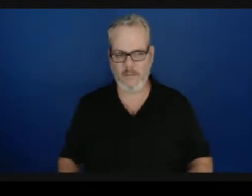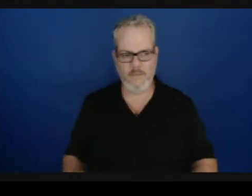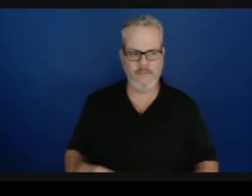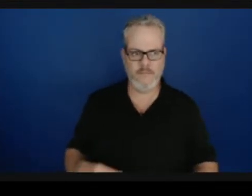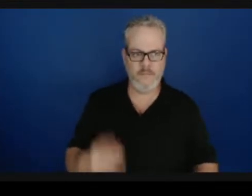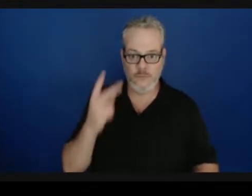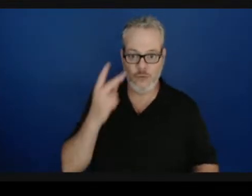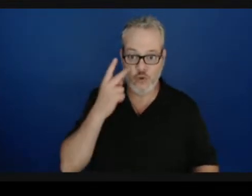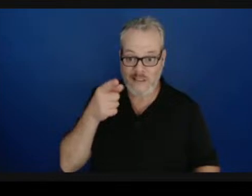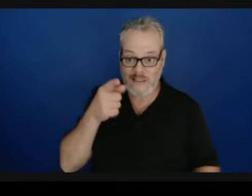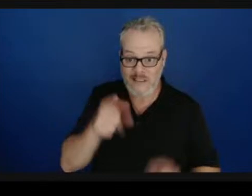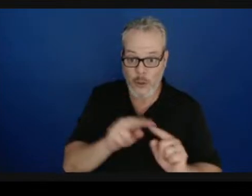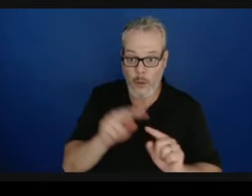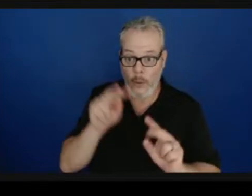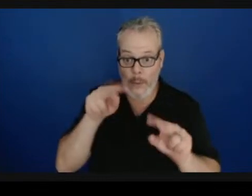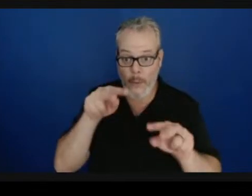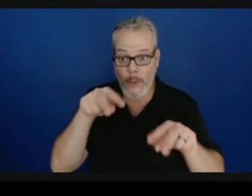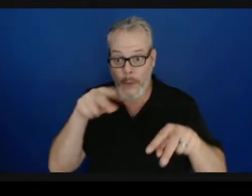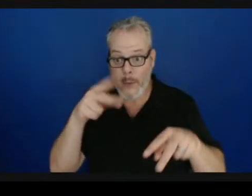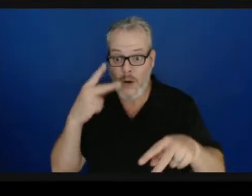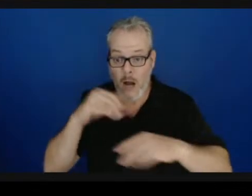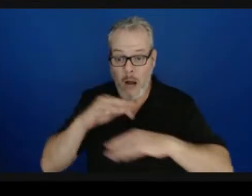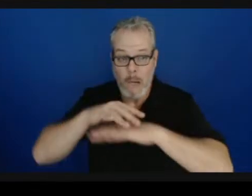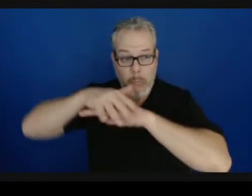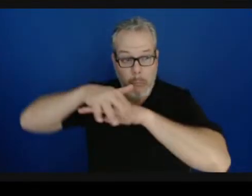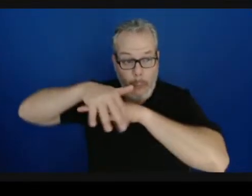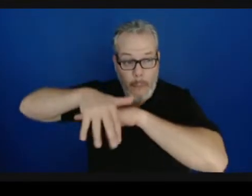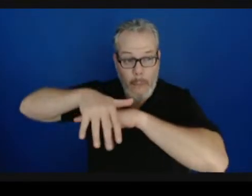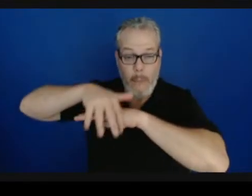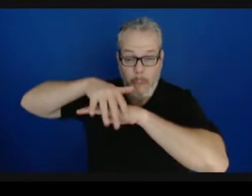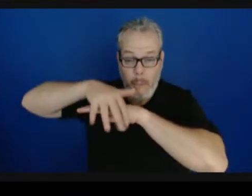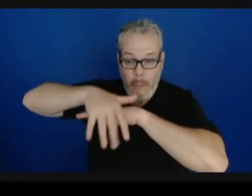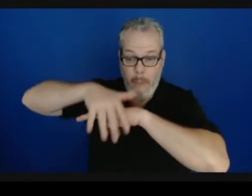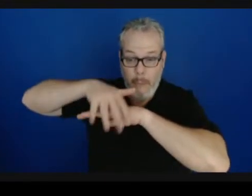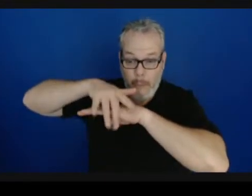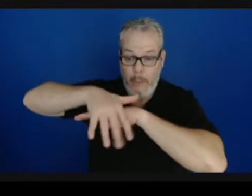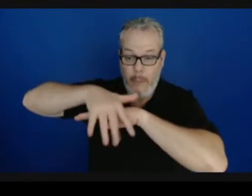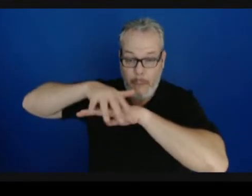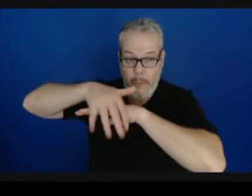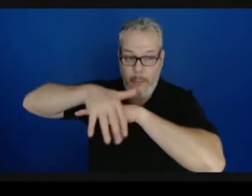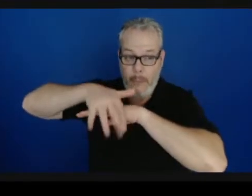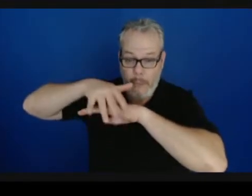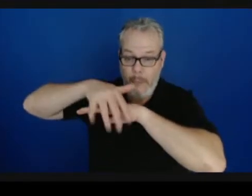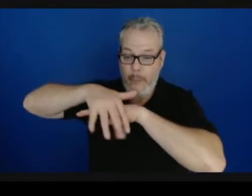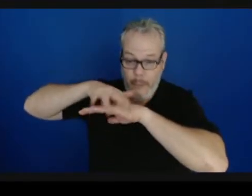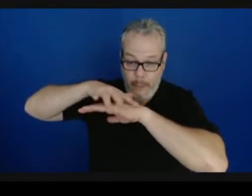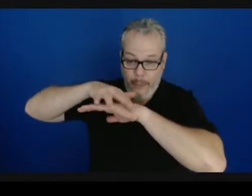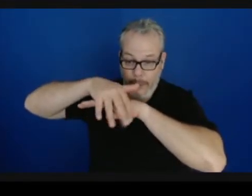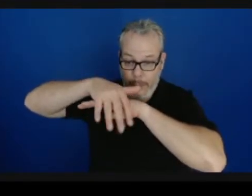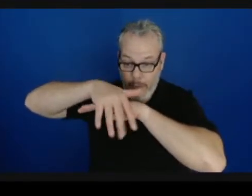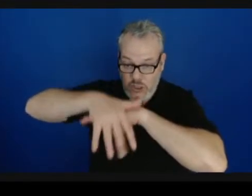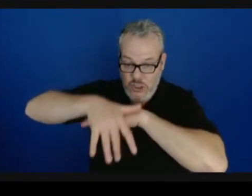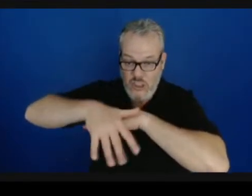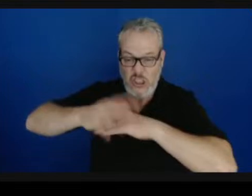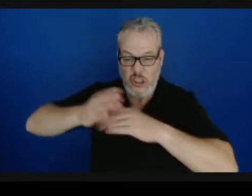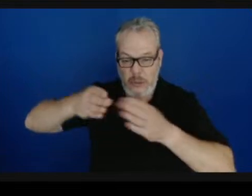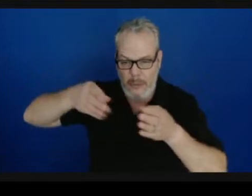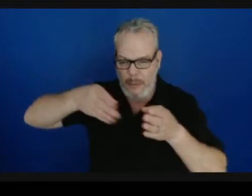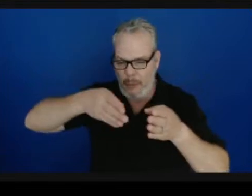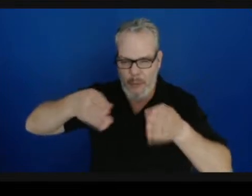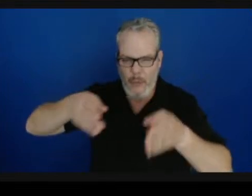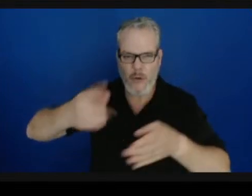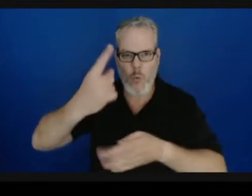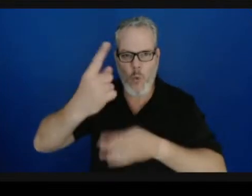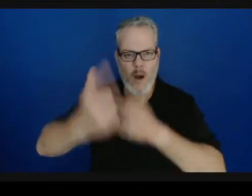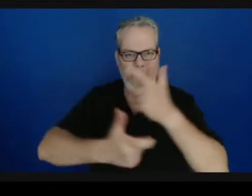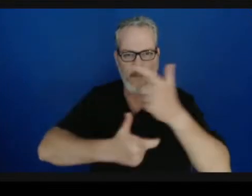on the screen here. And there's that channel with a couple other dribbles coming down a little bit further west, but all in one big falls right